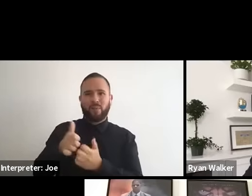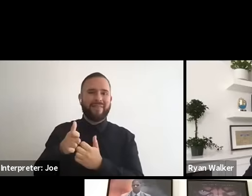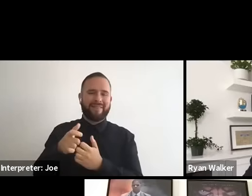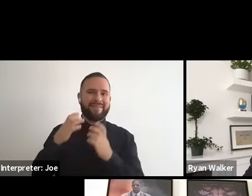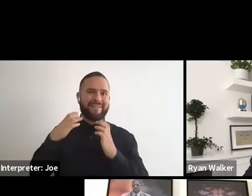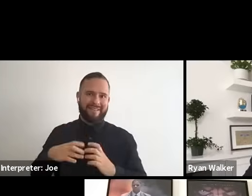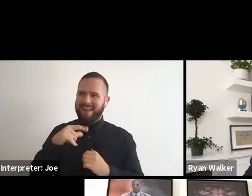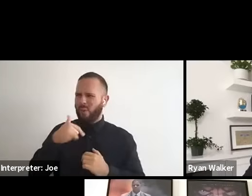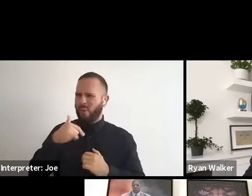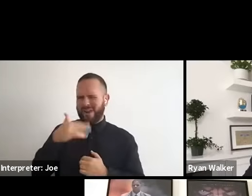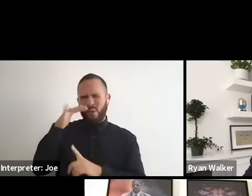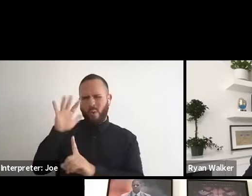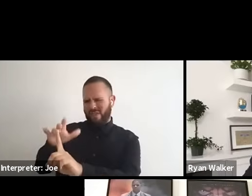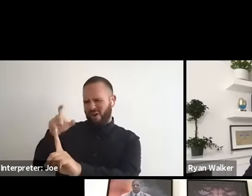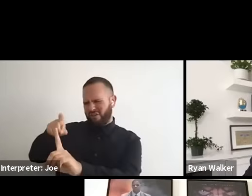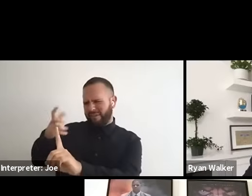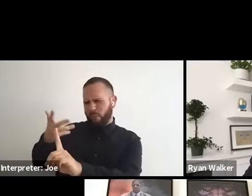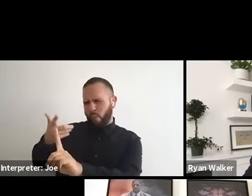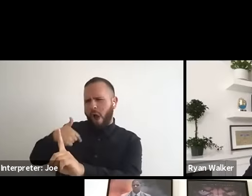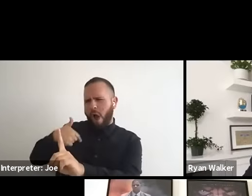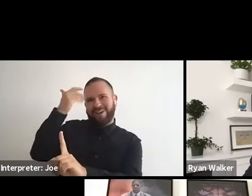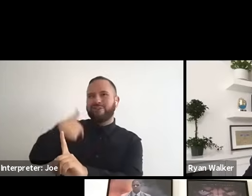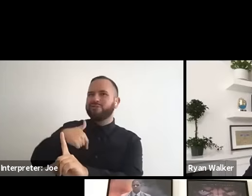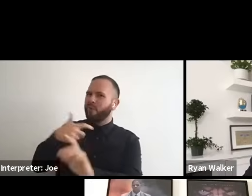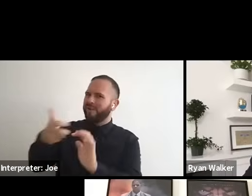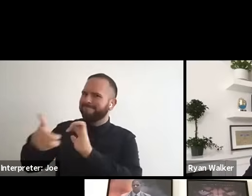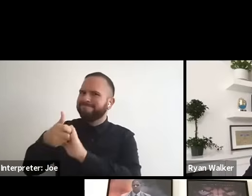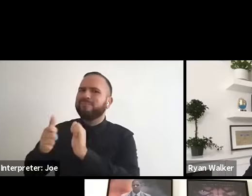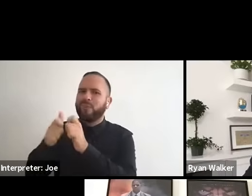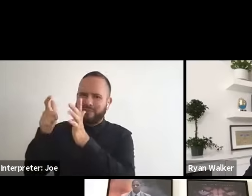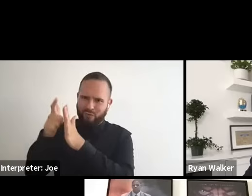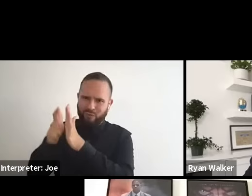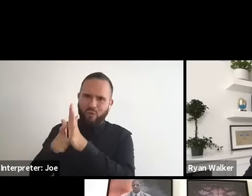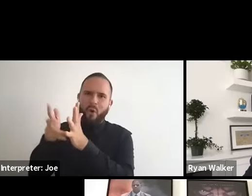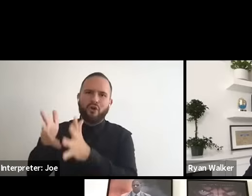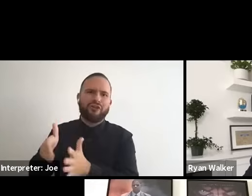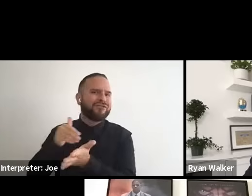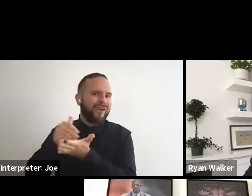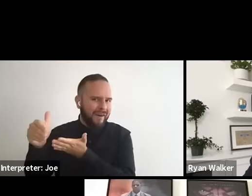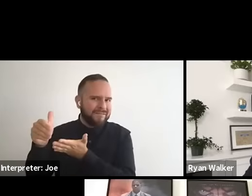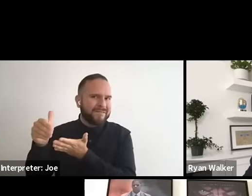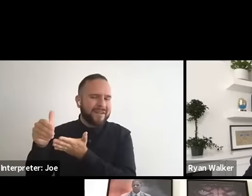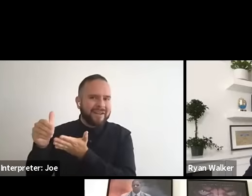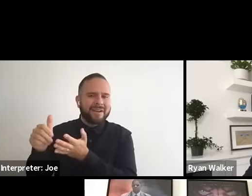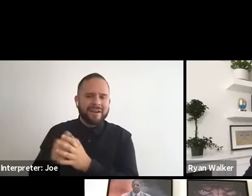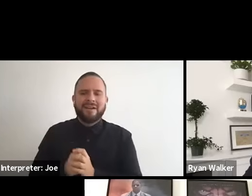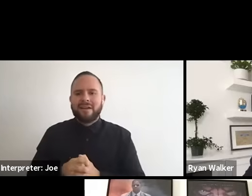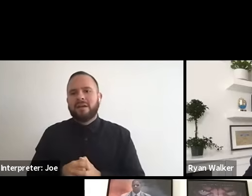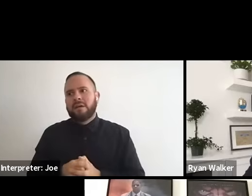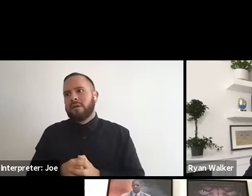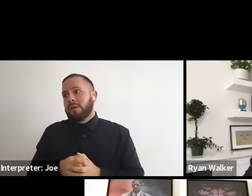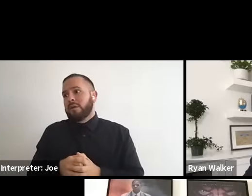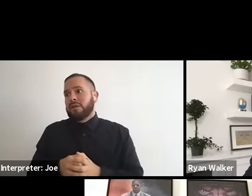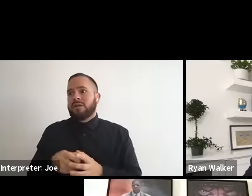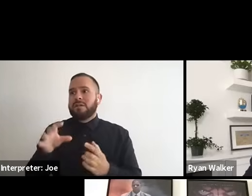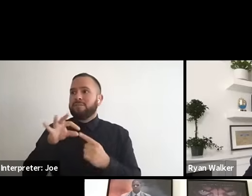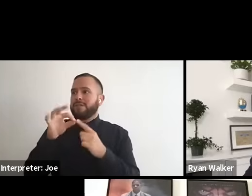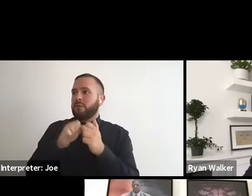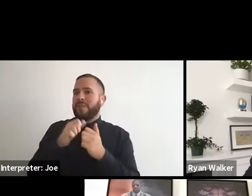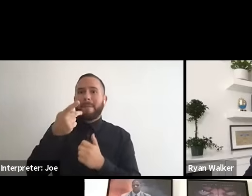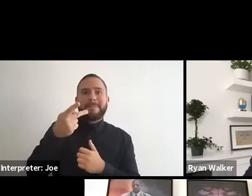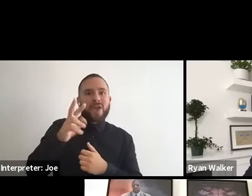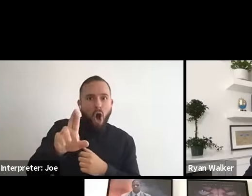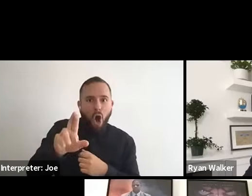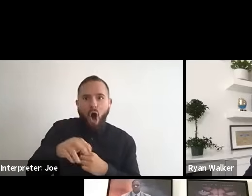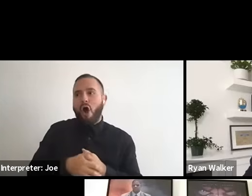needs. We work with lawyers all the time to work in, certain PR deliverables, certain hair and makeup